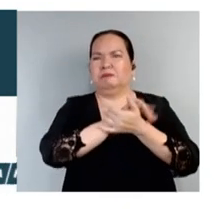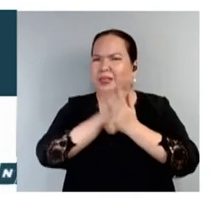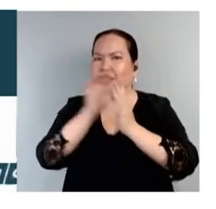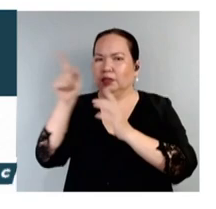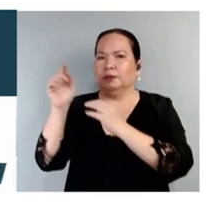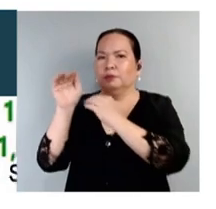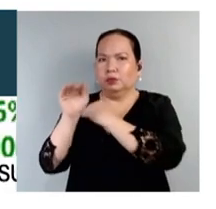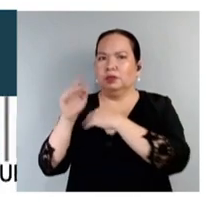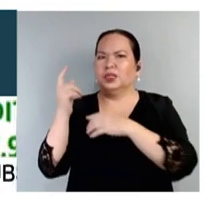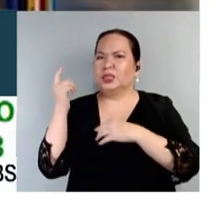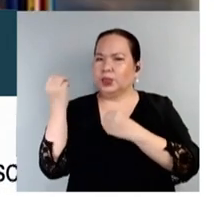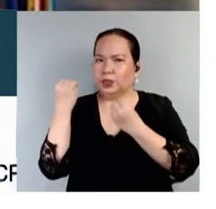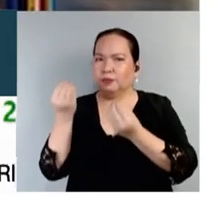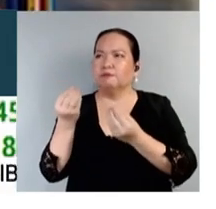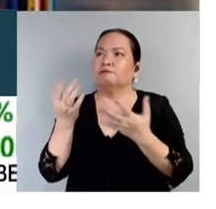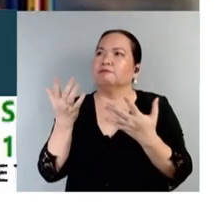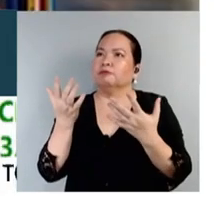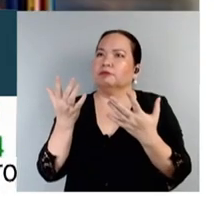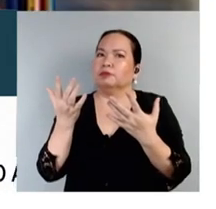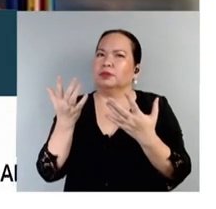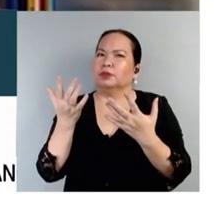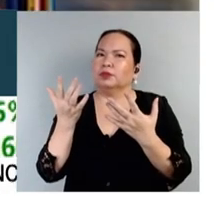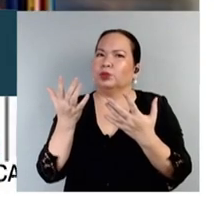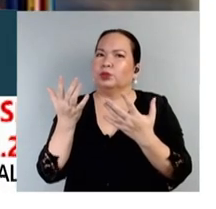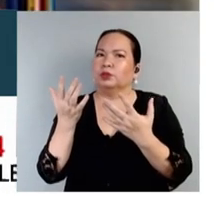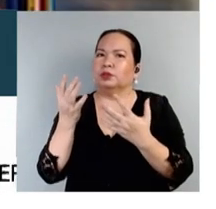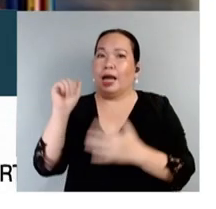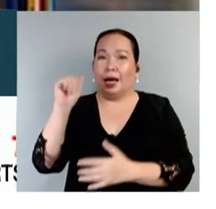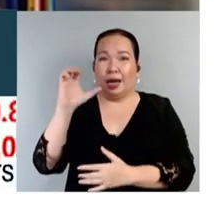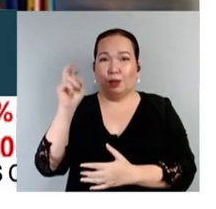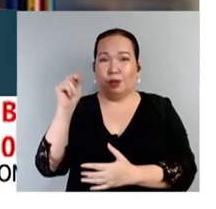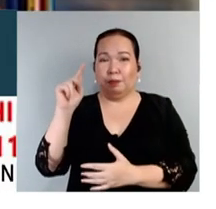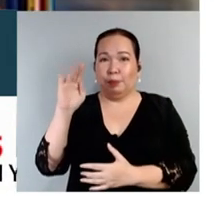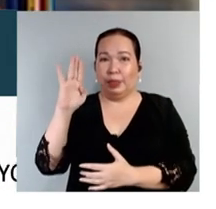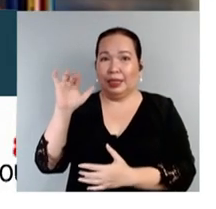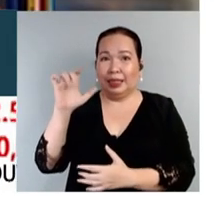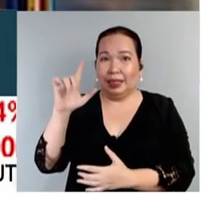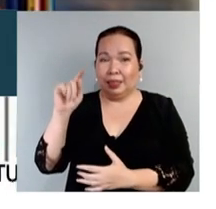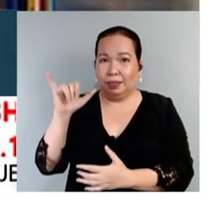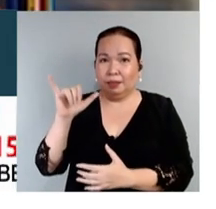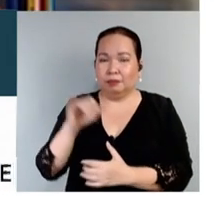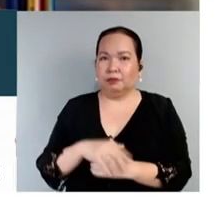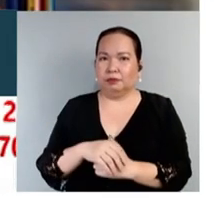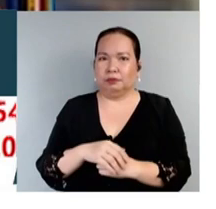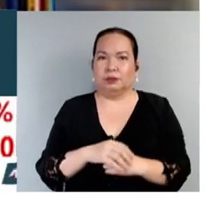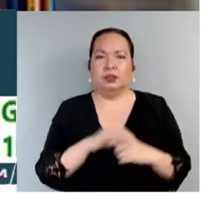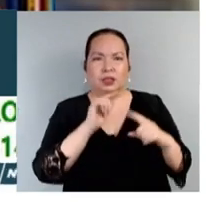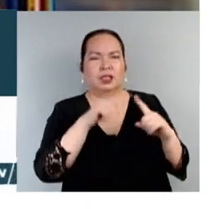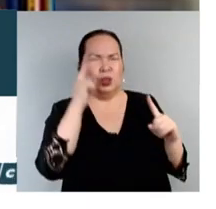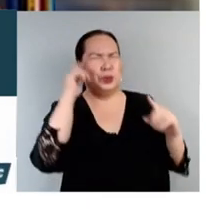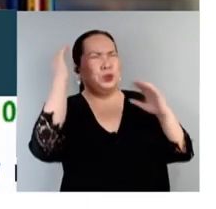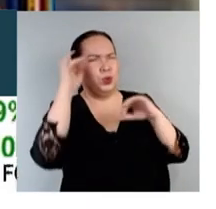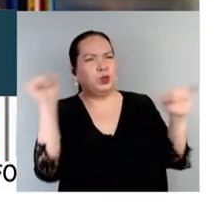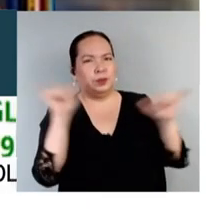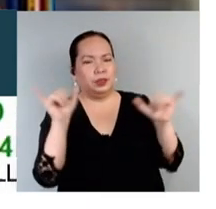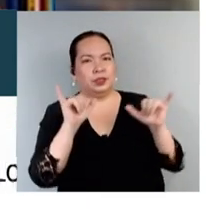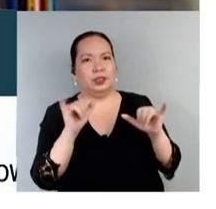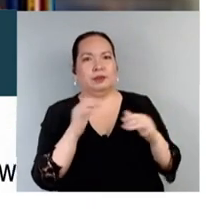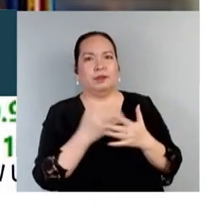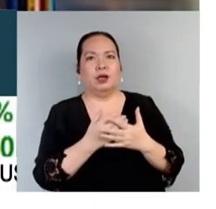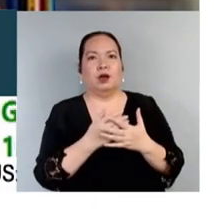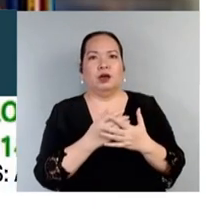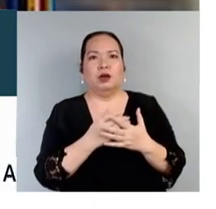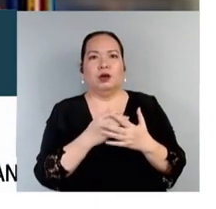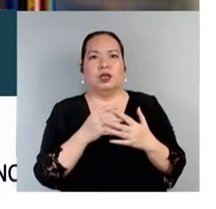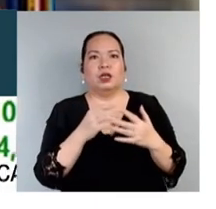Casey. That has always been the agenda ever since. Every new administration has always been looking back at